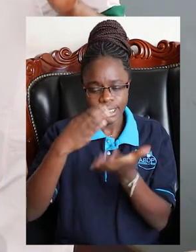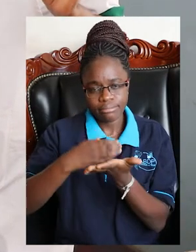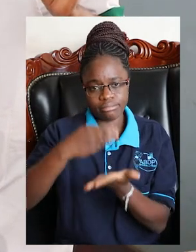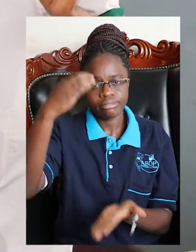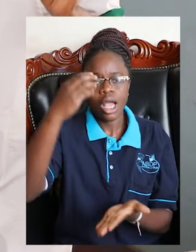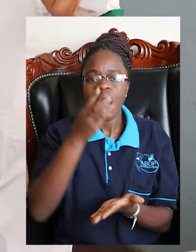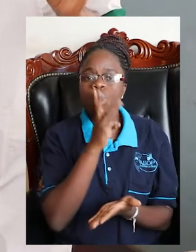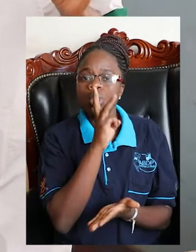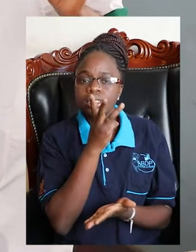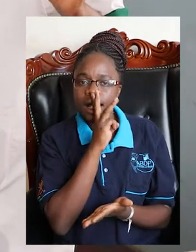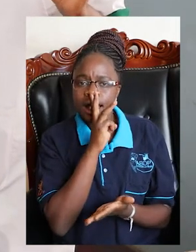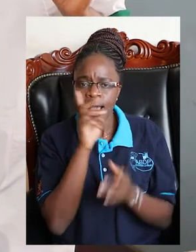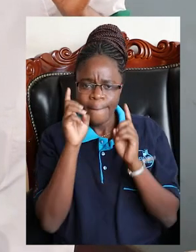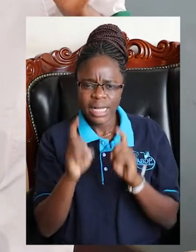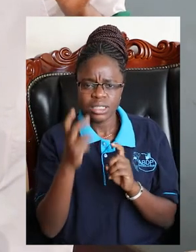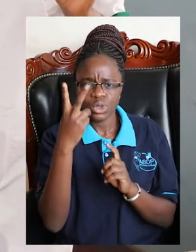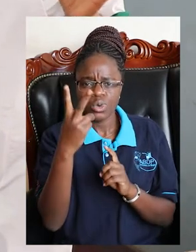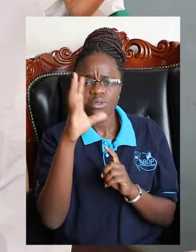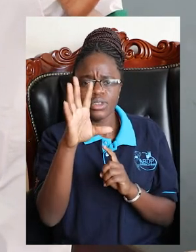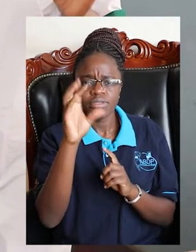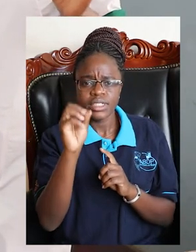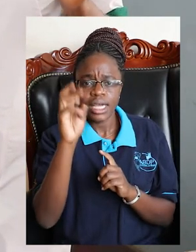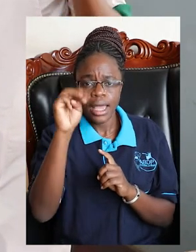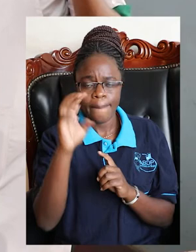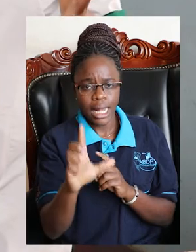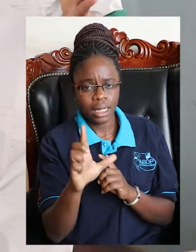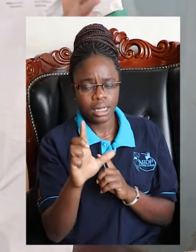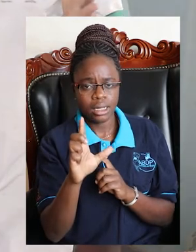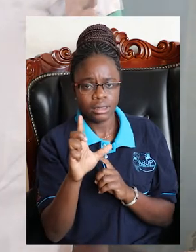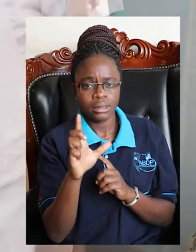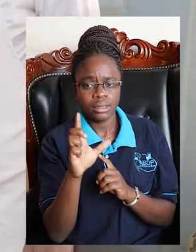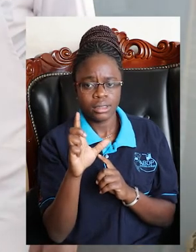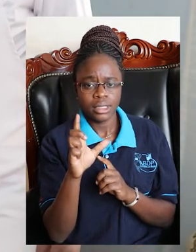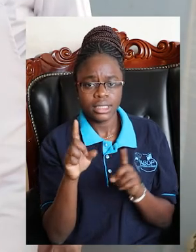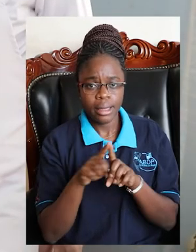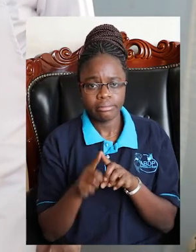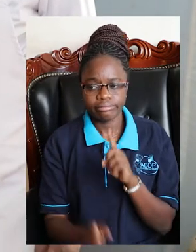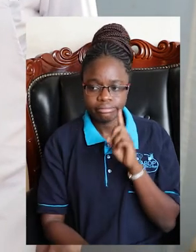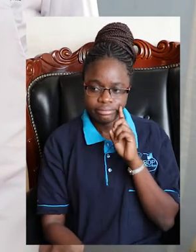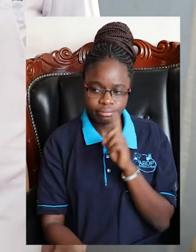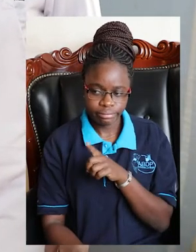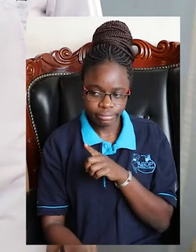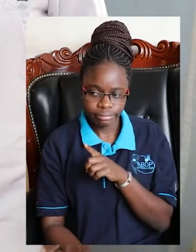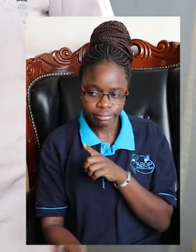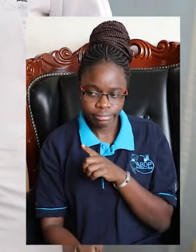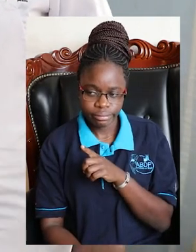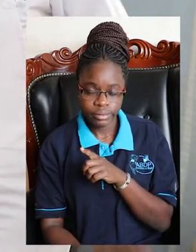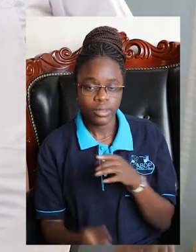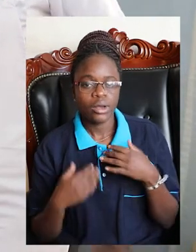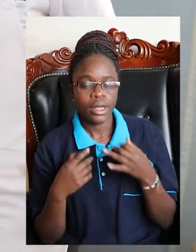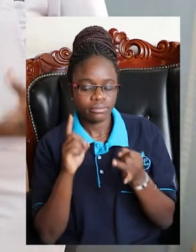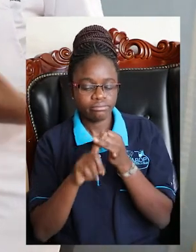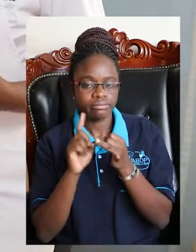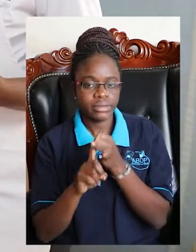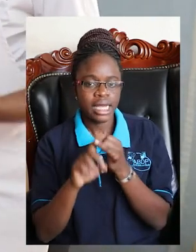8 glasses. And our glasses should be around 250 mils. This is the section where we are having our starchy foods,